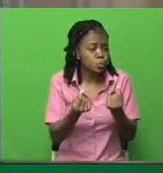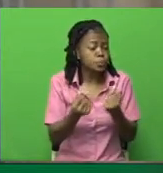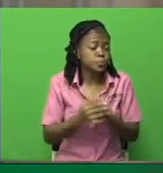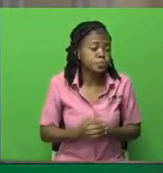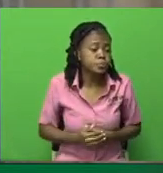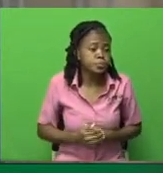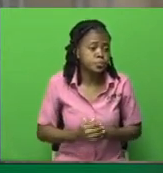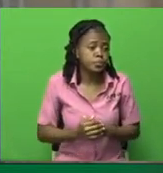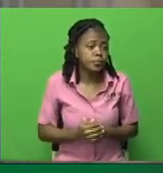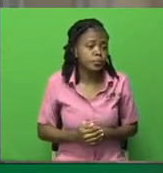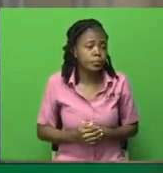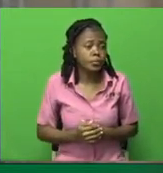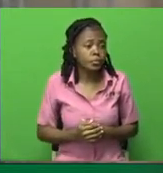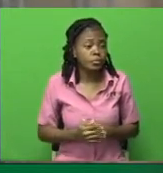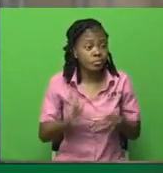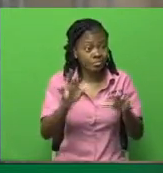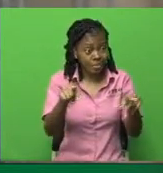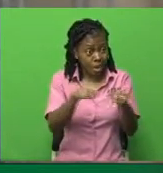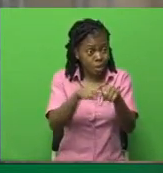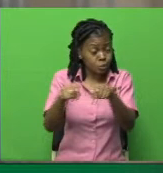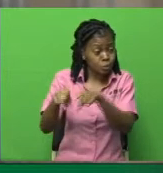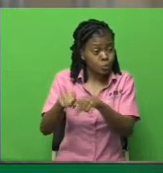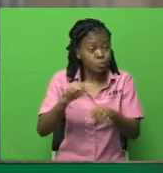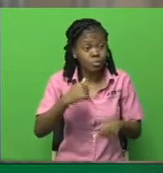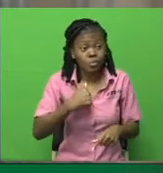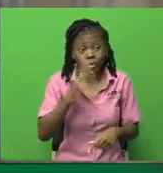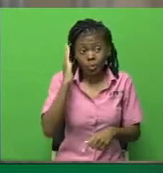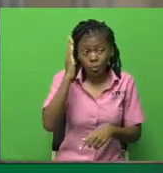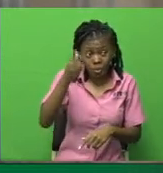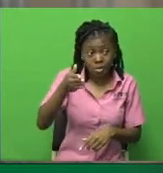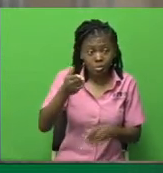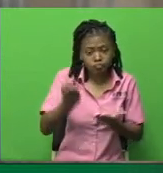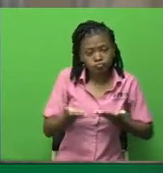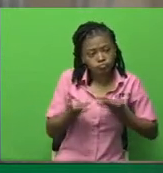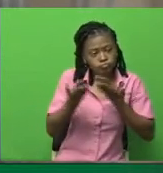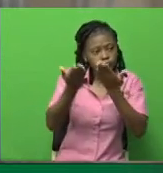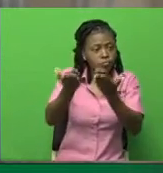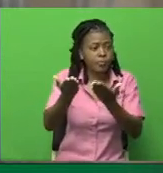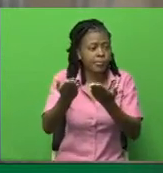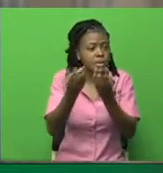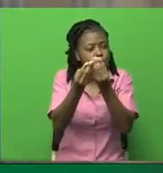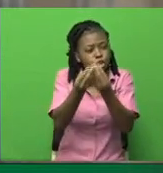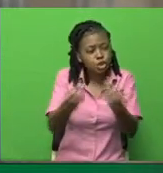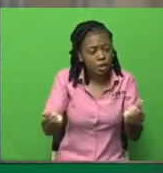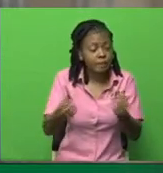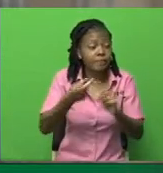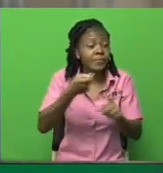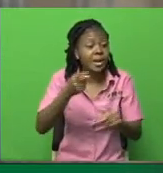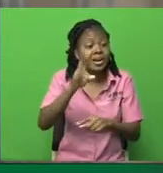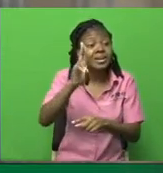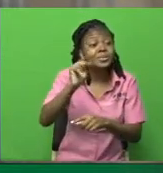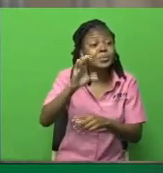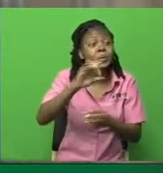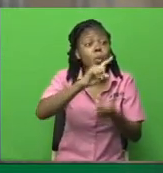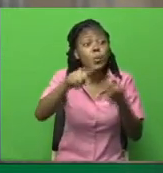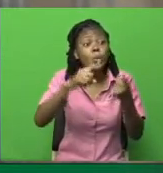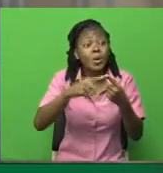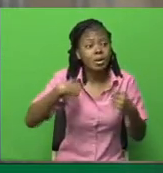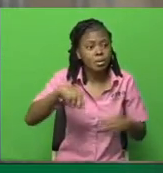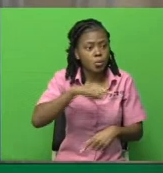government I will also propose some UNC solutions for when we form the next government